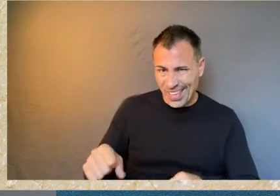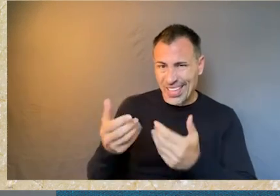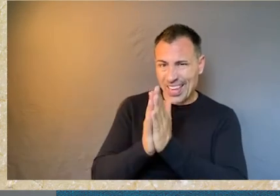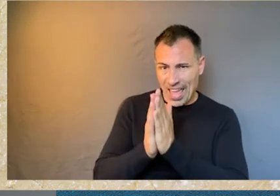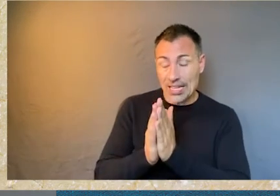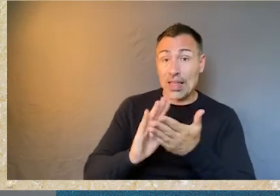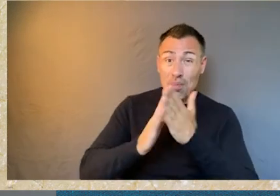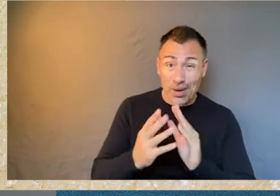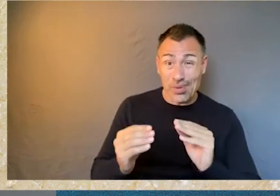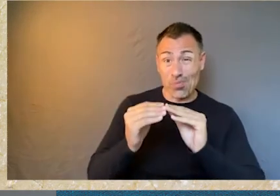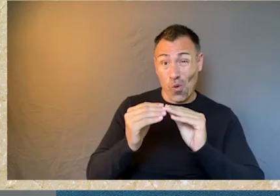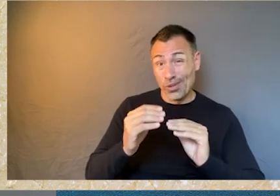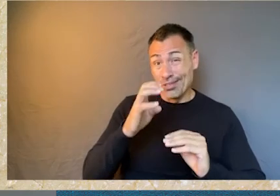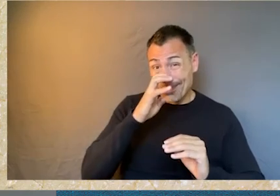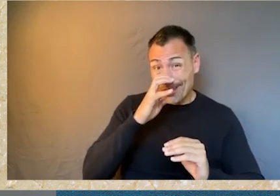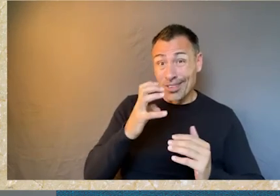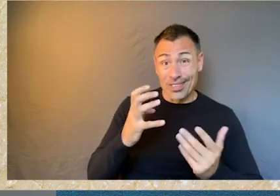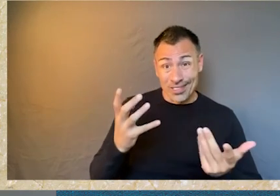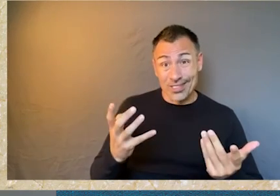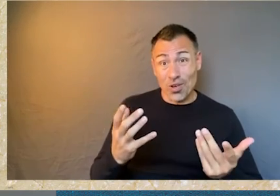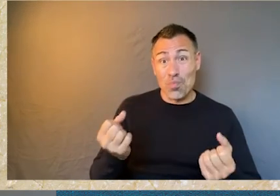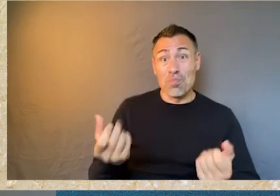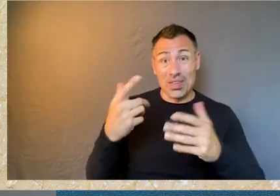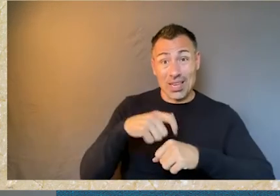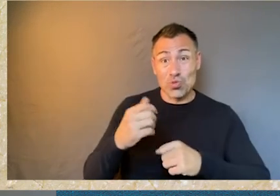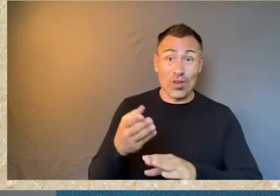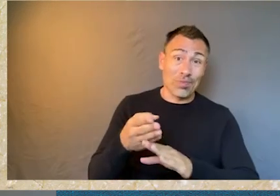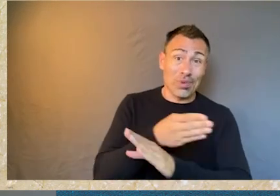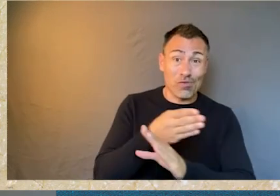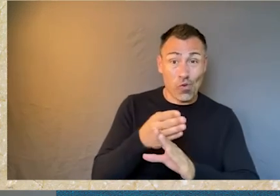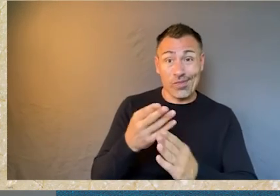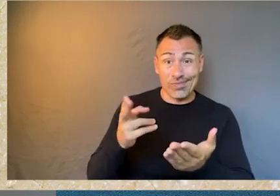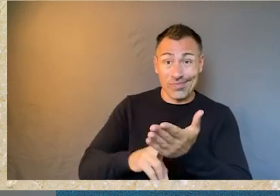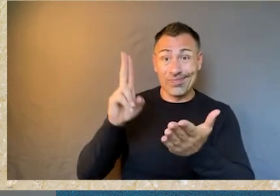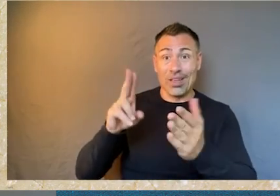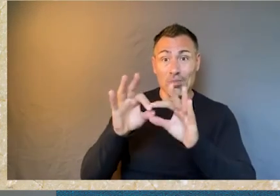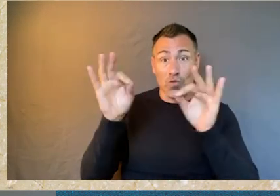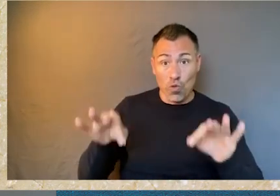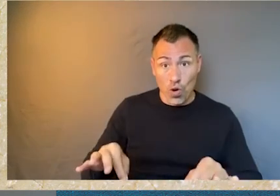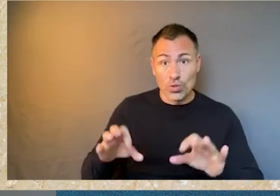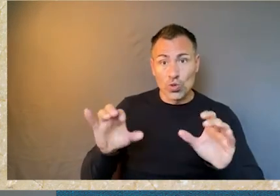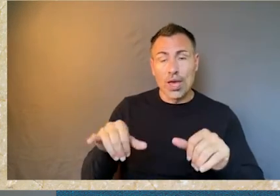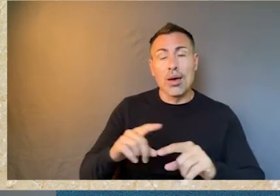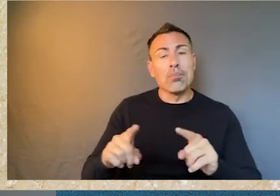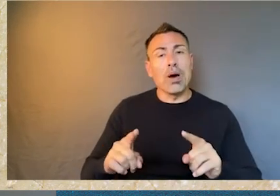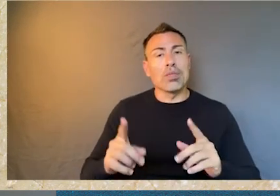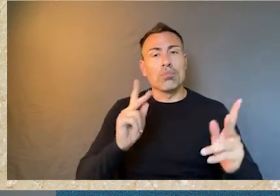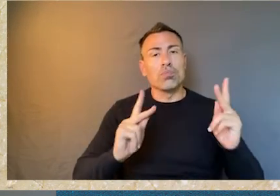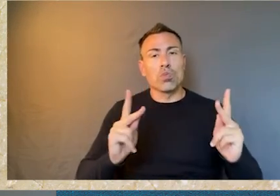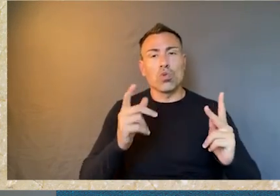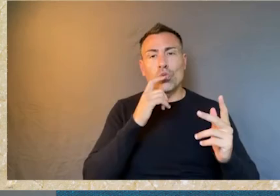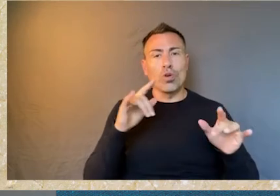of times you have to pre-sign up and pre-fill out forms to do that, but the guest sitting next to you has no